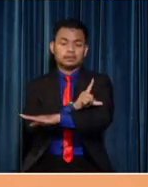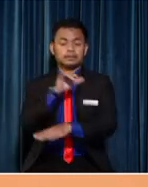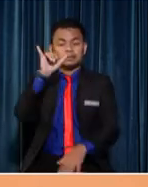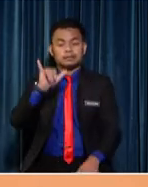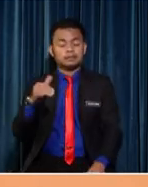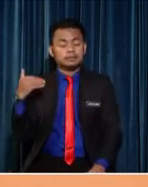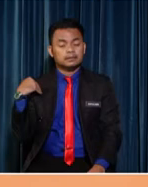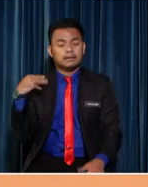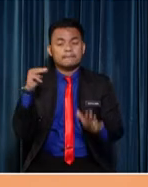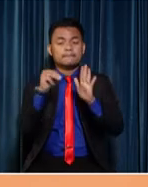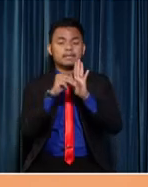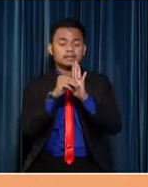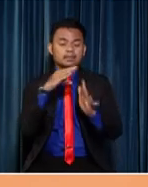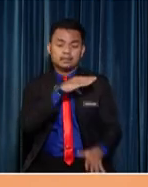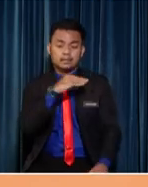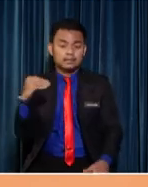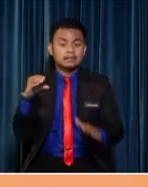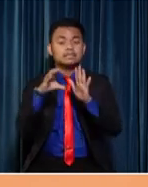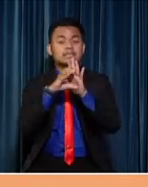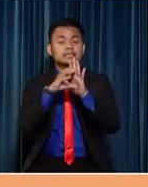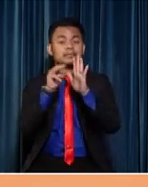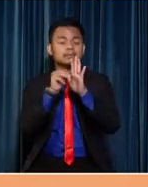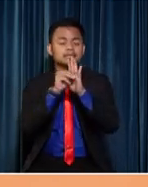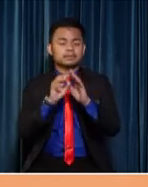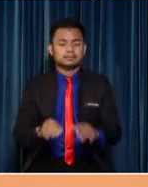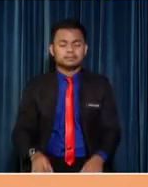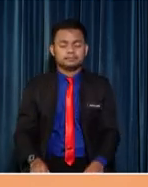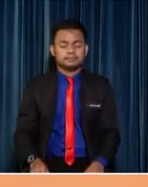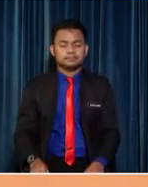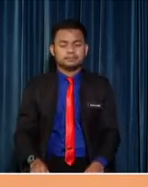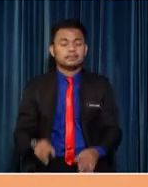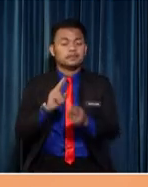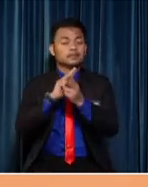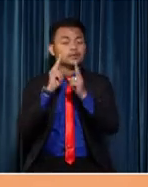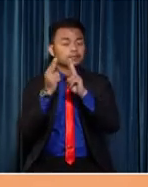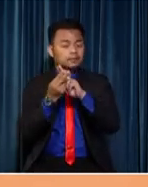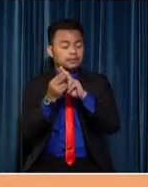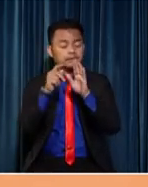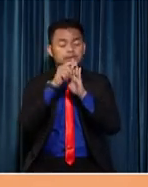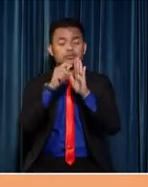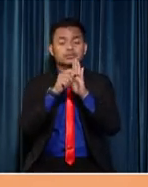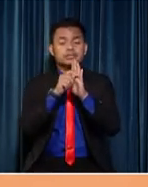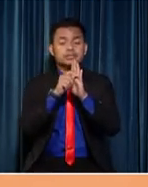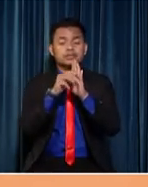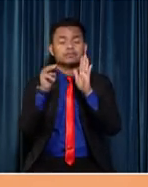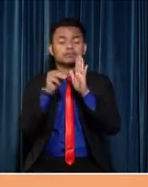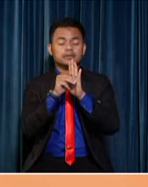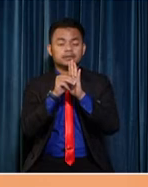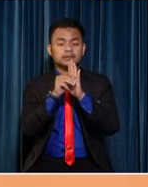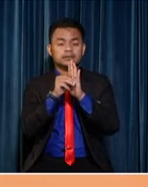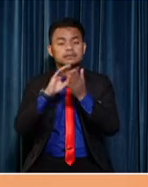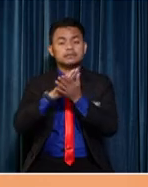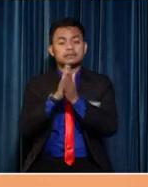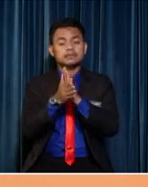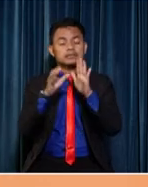involving meter and centimeter. Convert unit of meter to